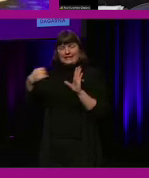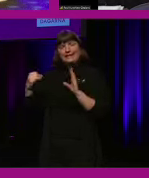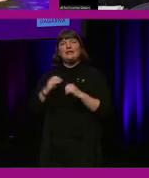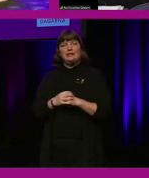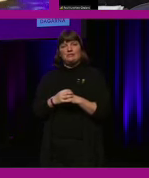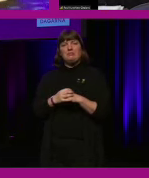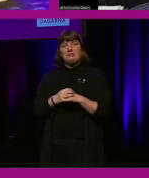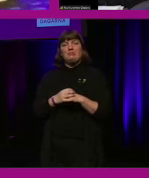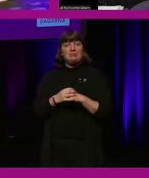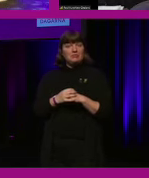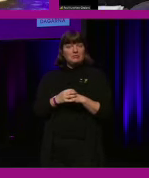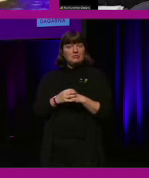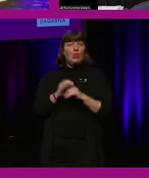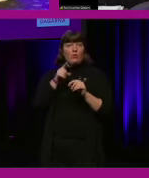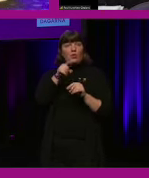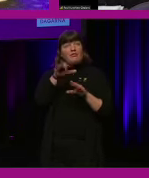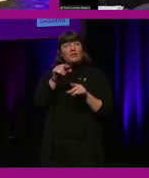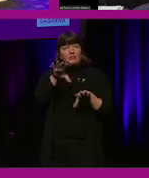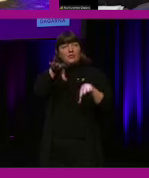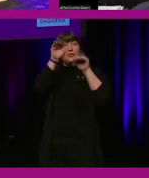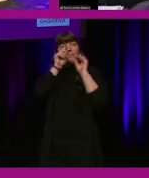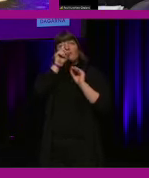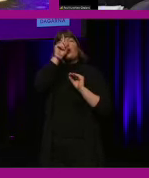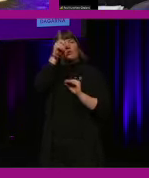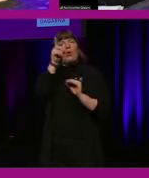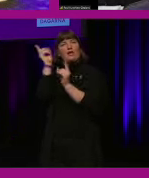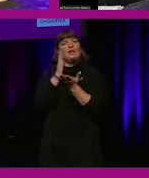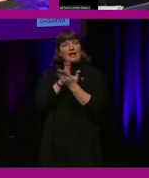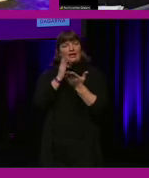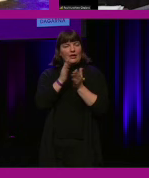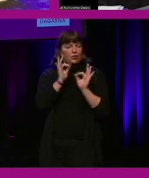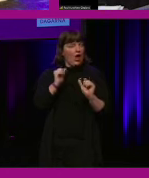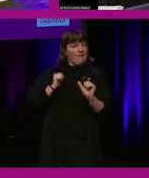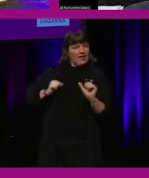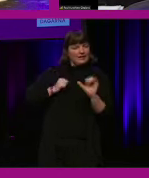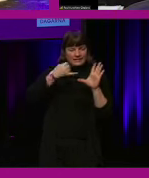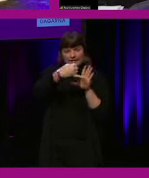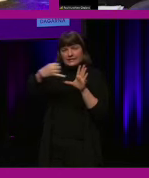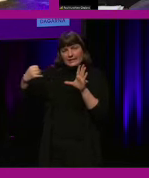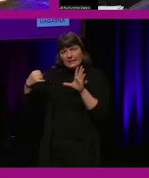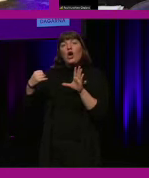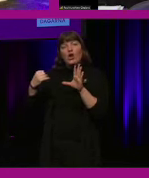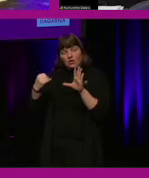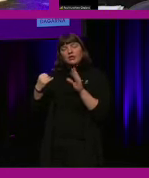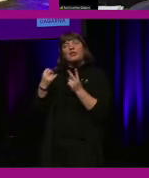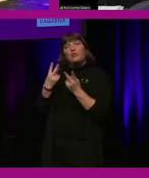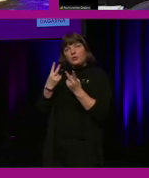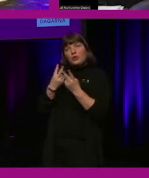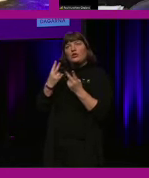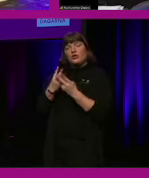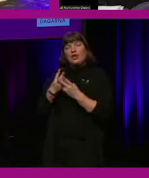So if you understand human rights implementation in that way, then one understands that real